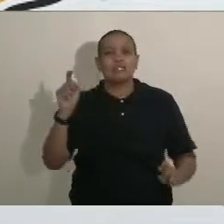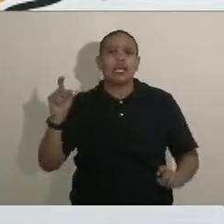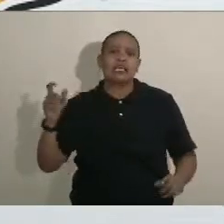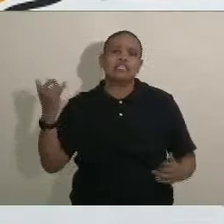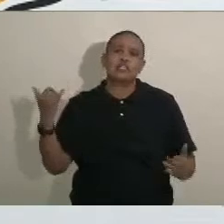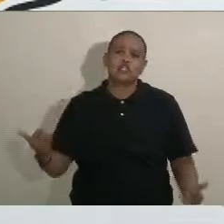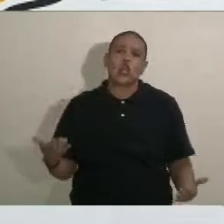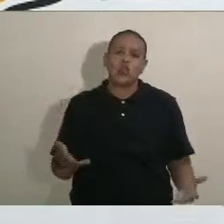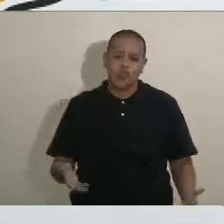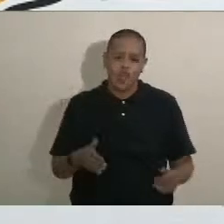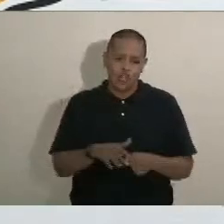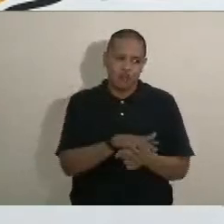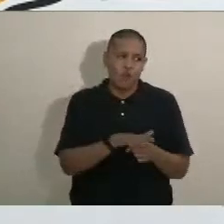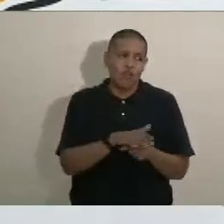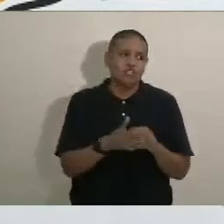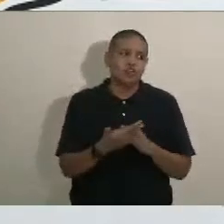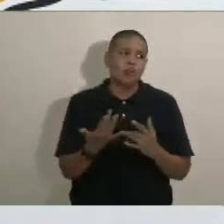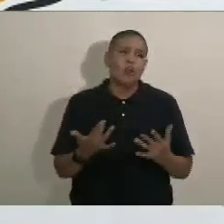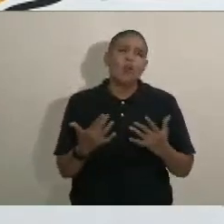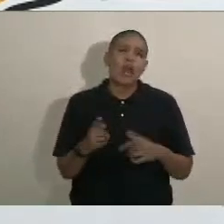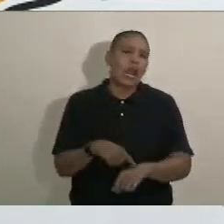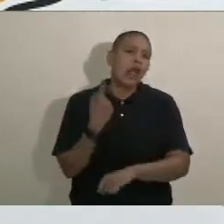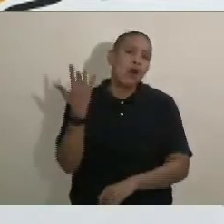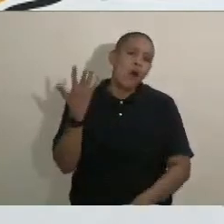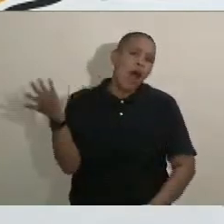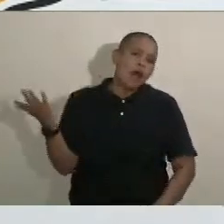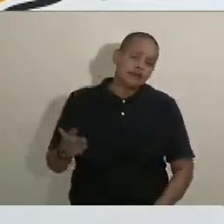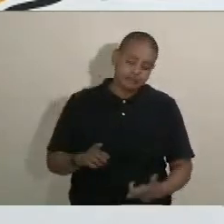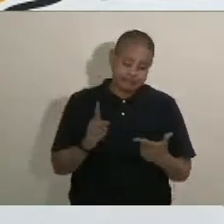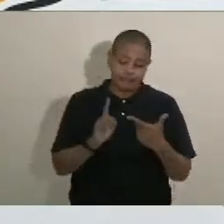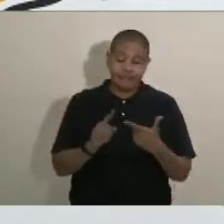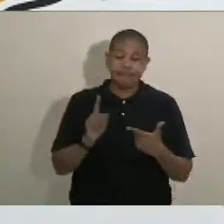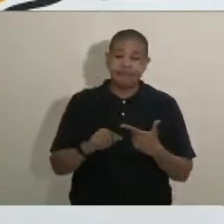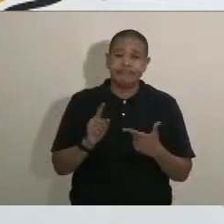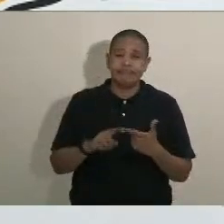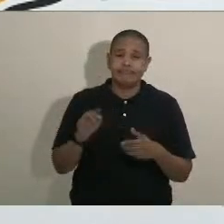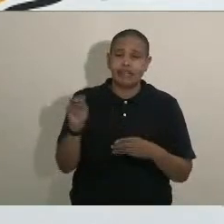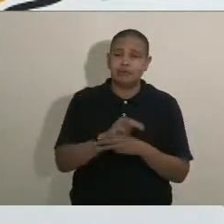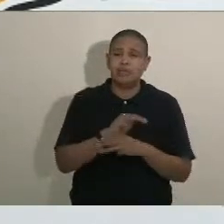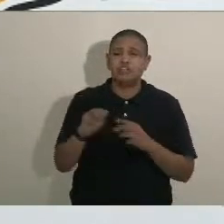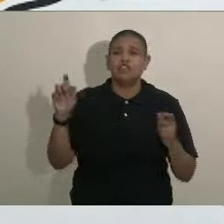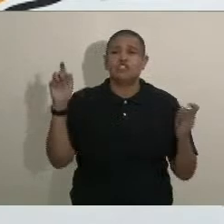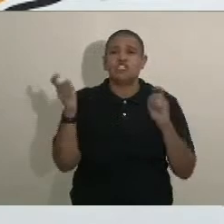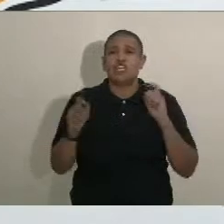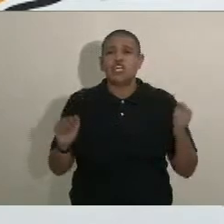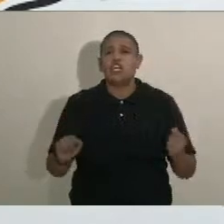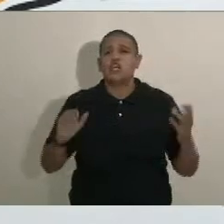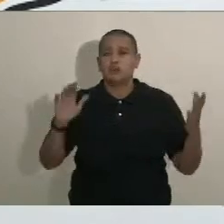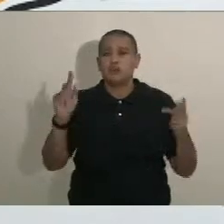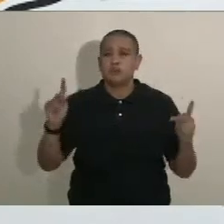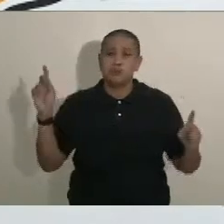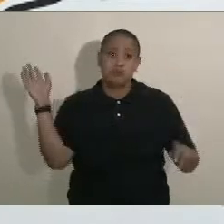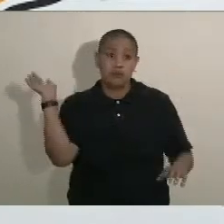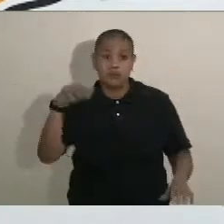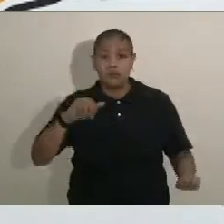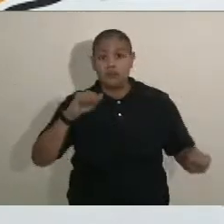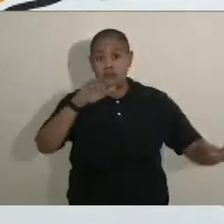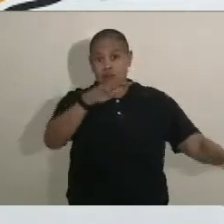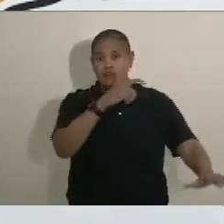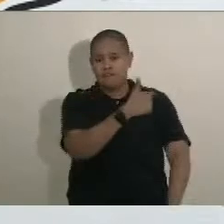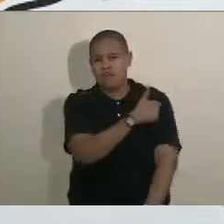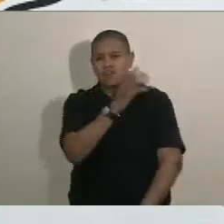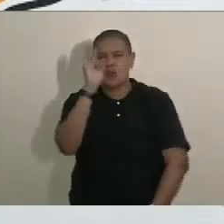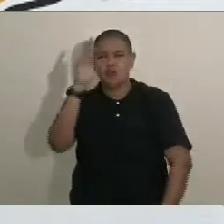is now being done locally? And 2, is the ministry revamping its approach to getting people vaccinated, or will